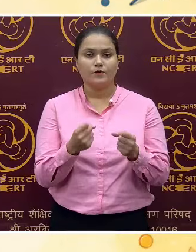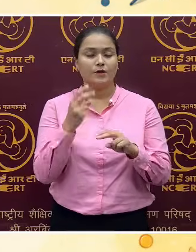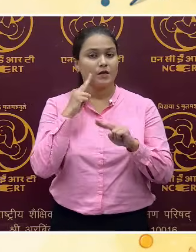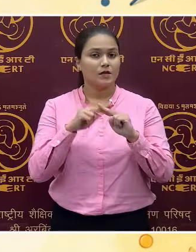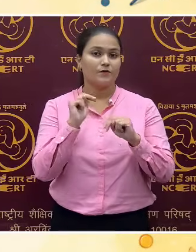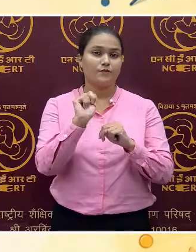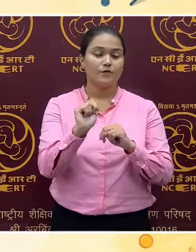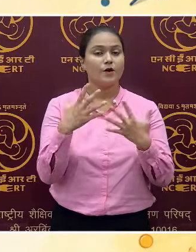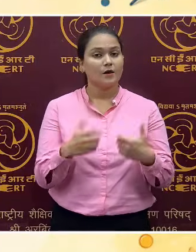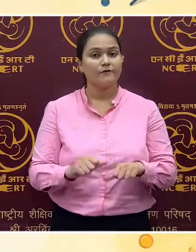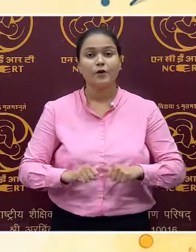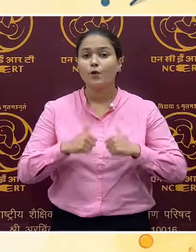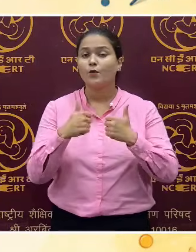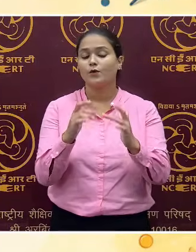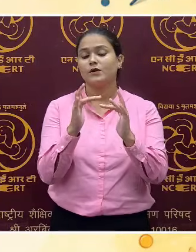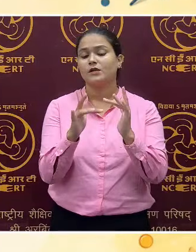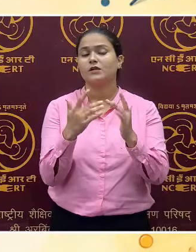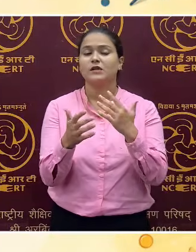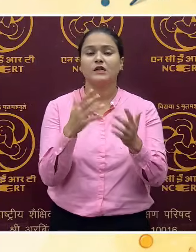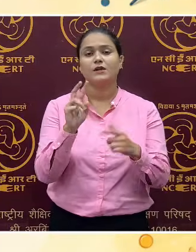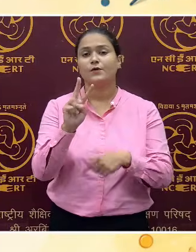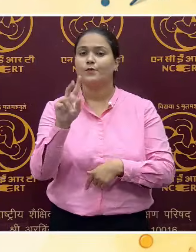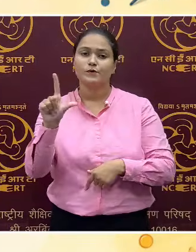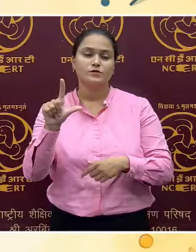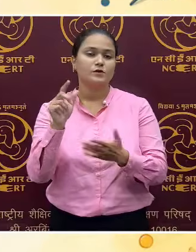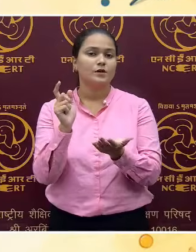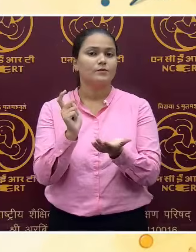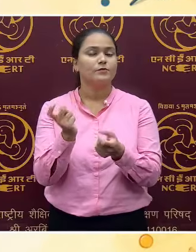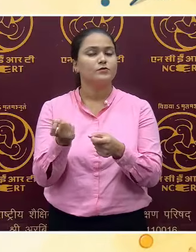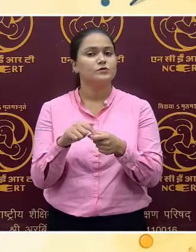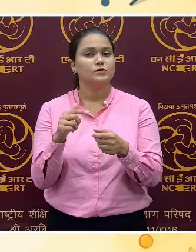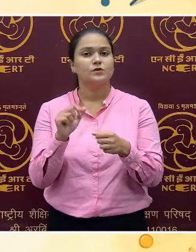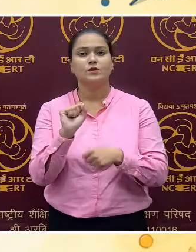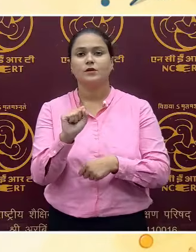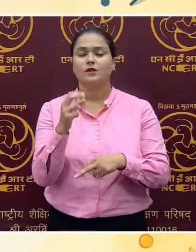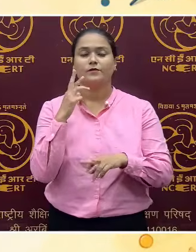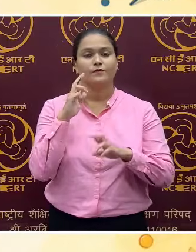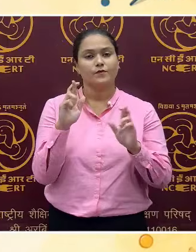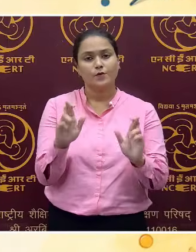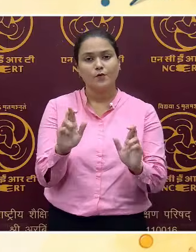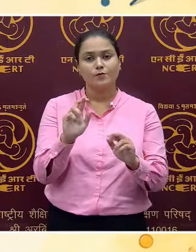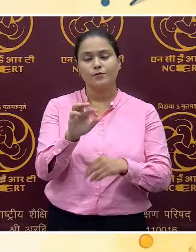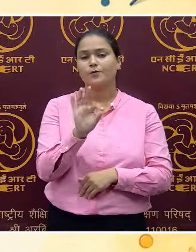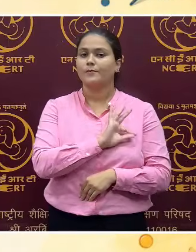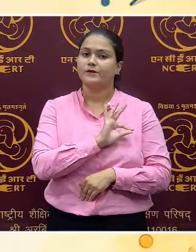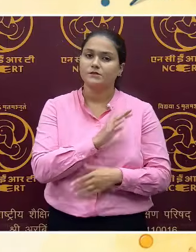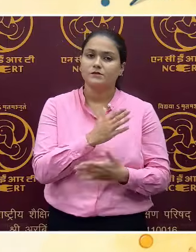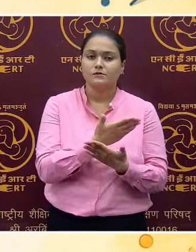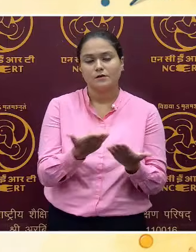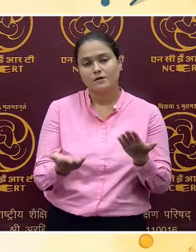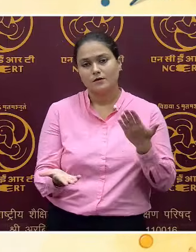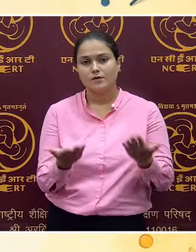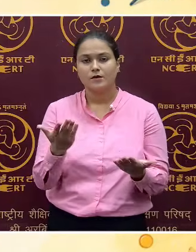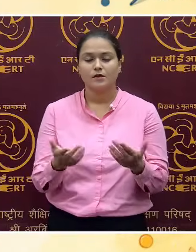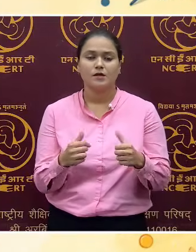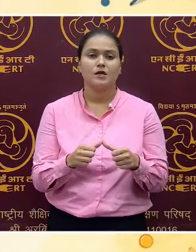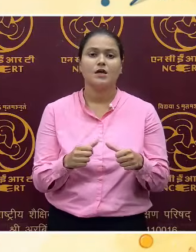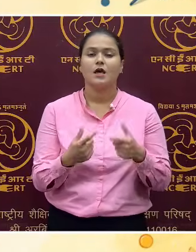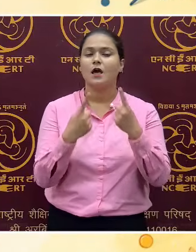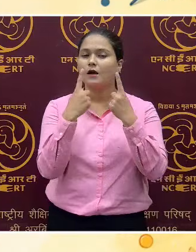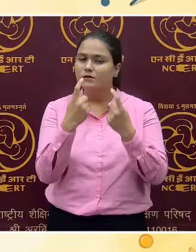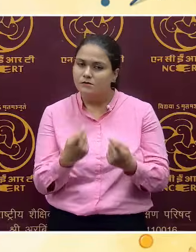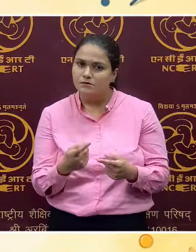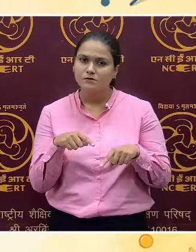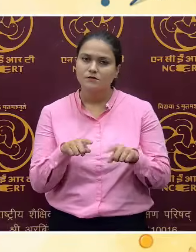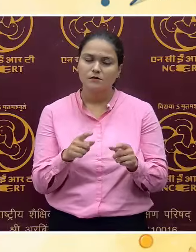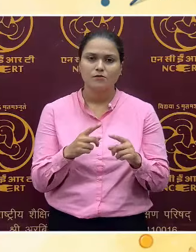operate the virtual labs anytime you want. I'm sure you like it, and you can attempt the assessment. Like sir said, there